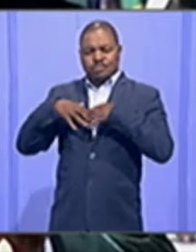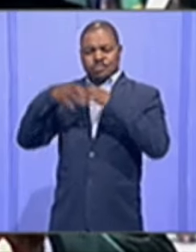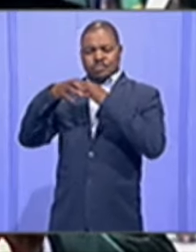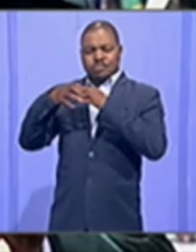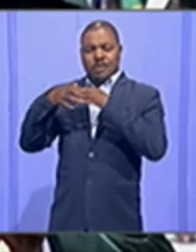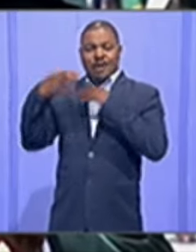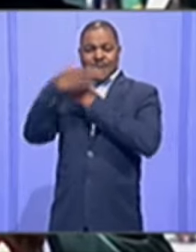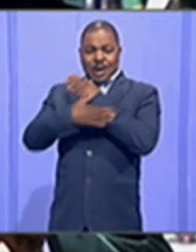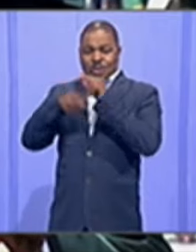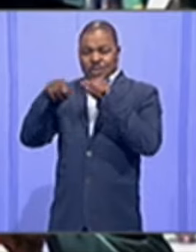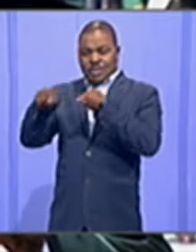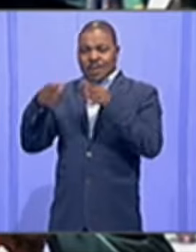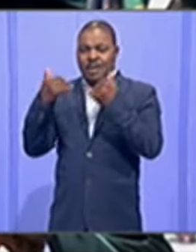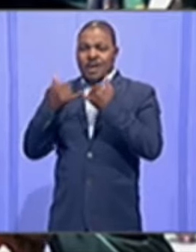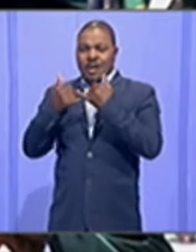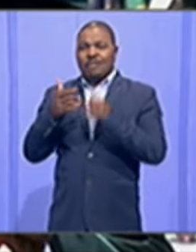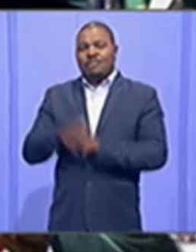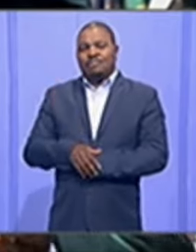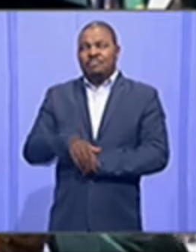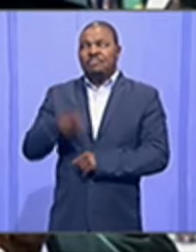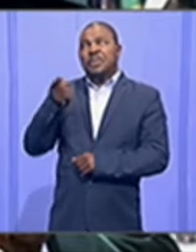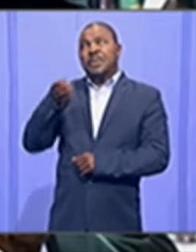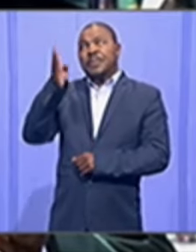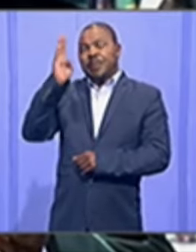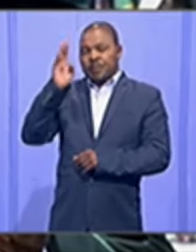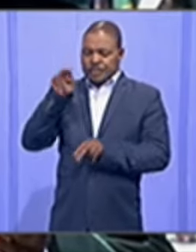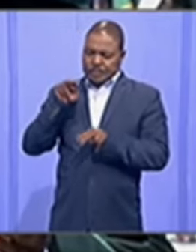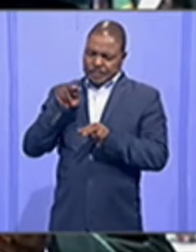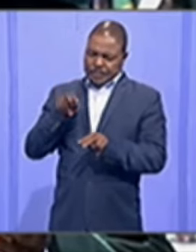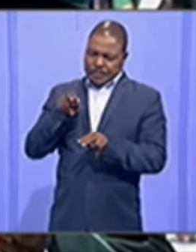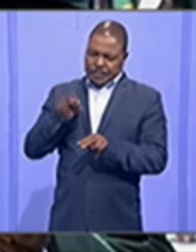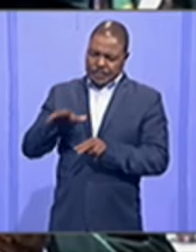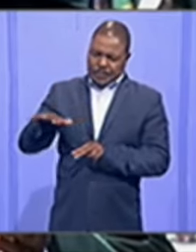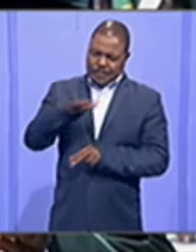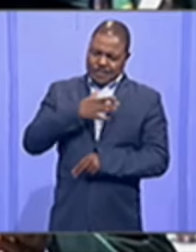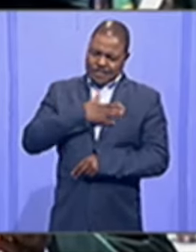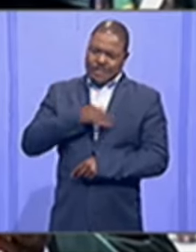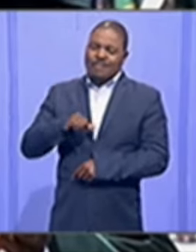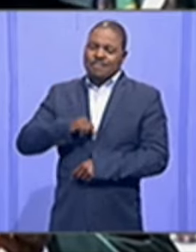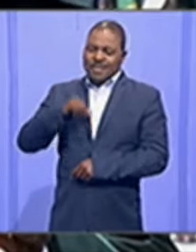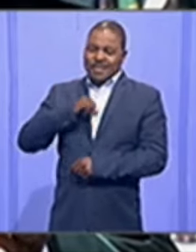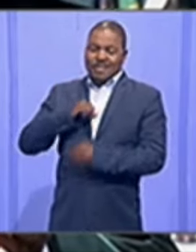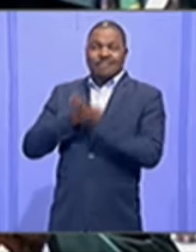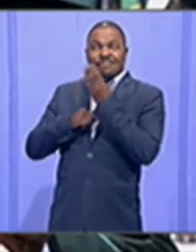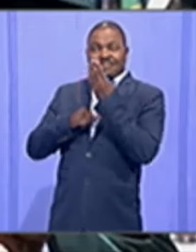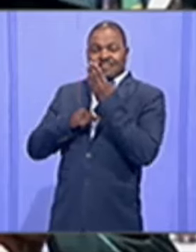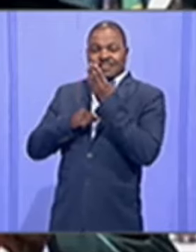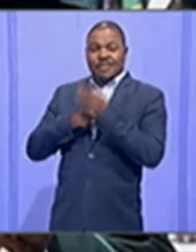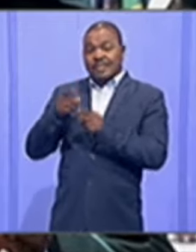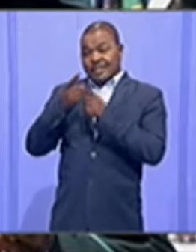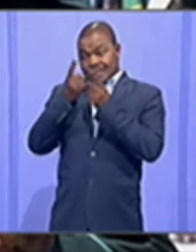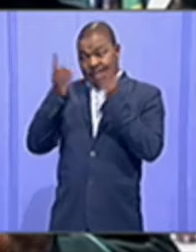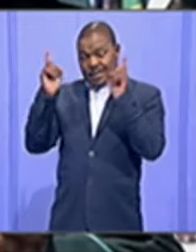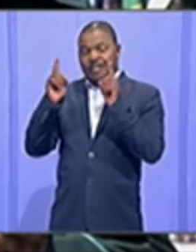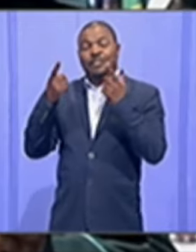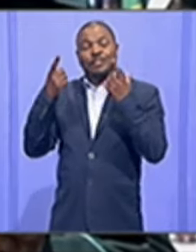looking down from the great beyond with pride, and they are celebrating